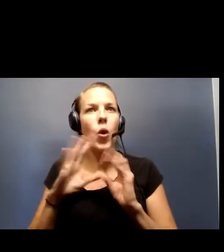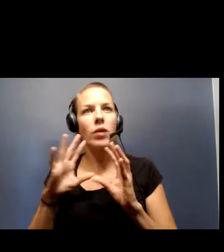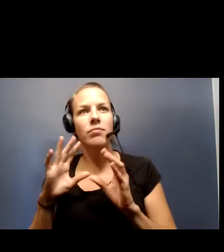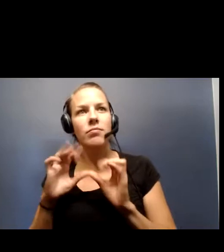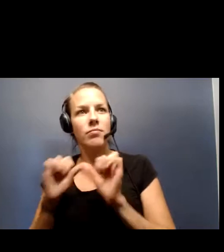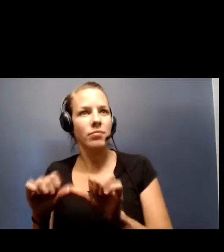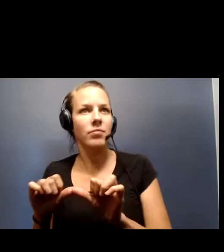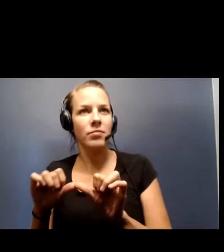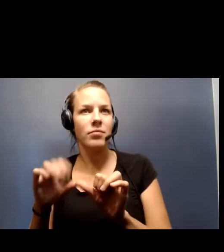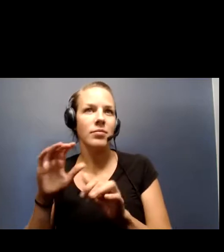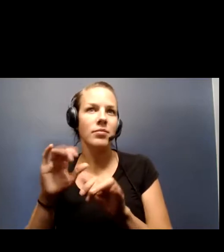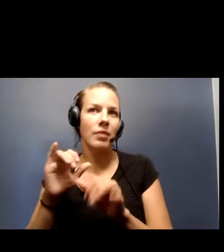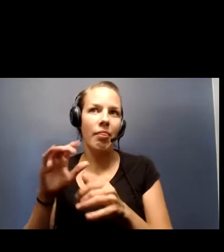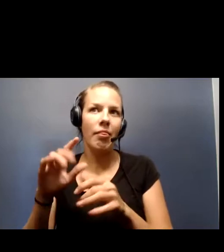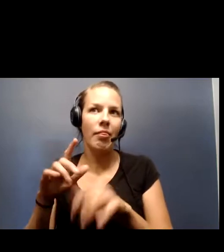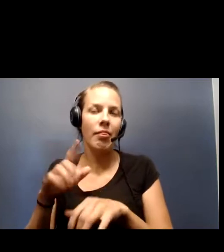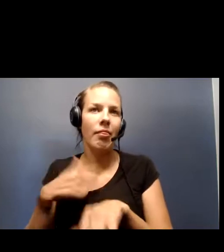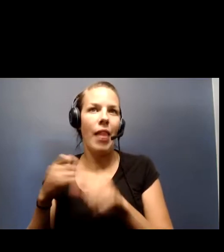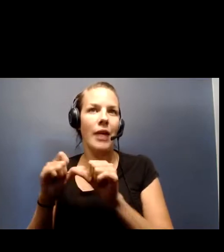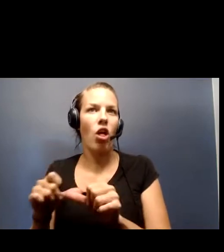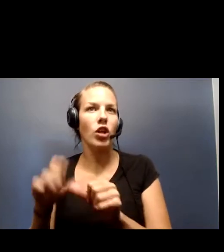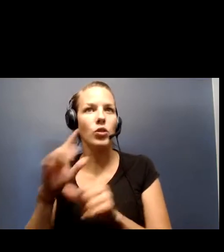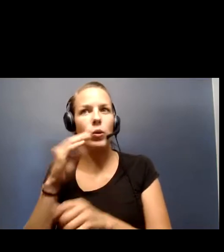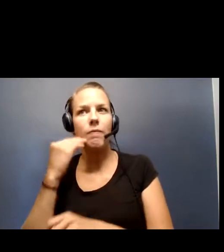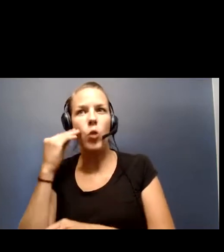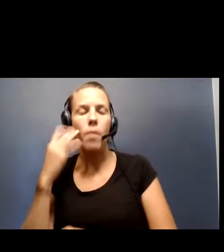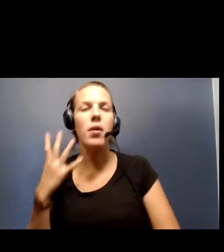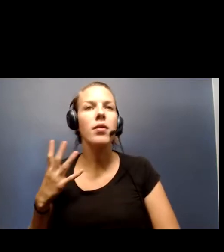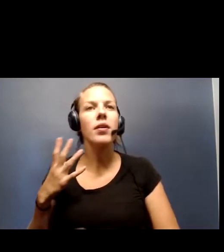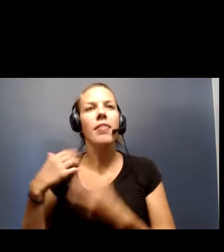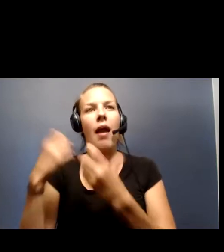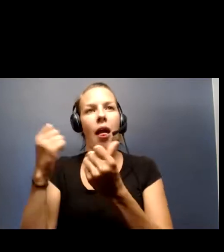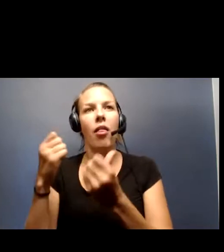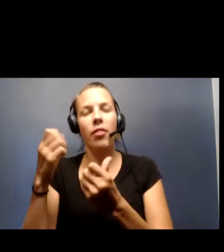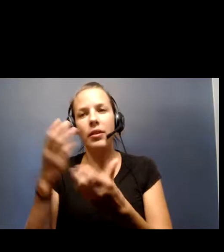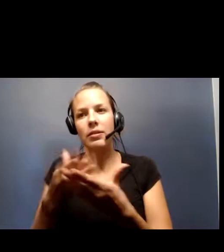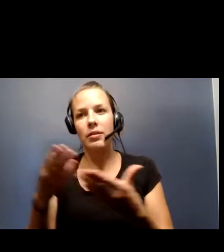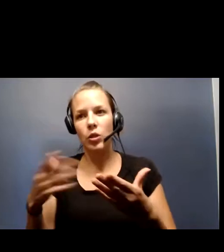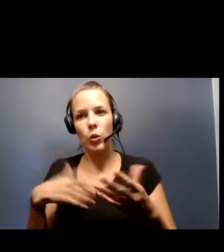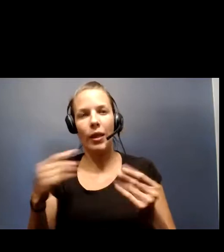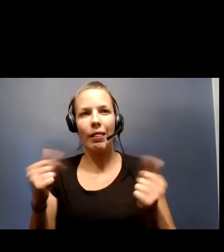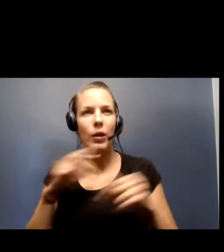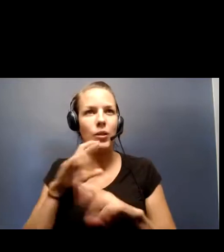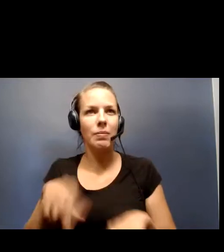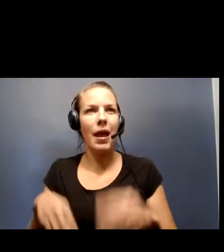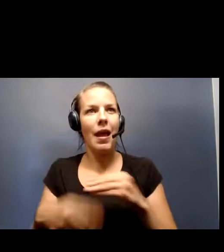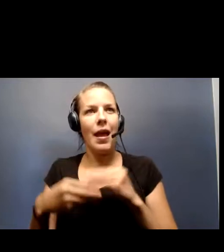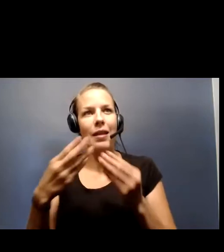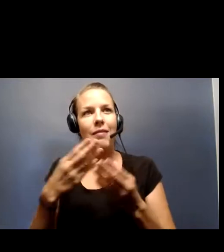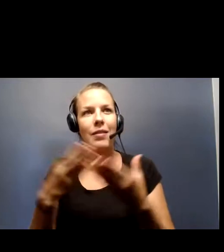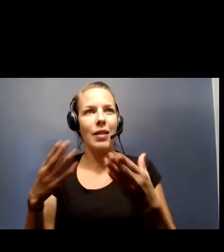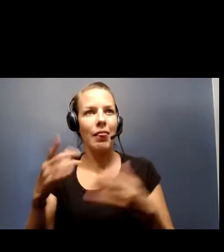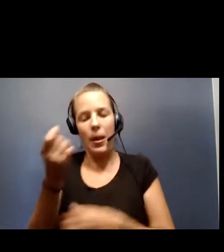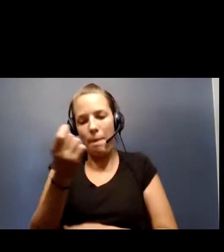have at home. We can also see that the health conditions can respond very quickly to just adding in these items a little bit at a